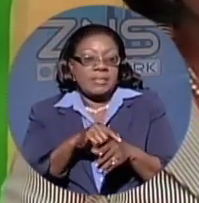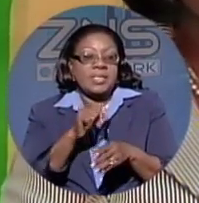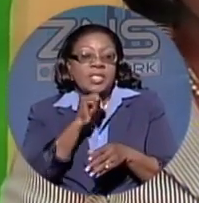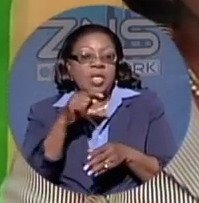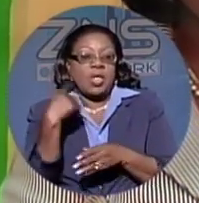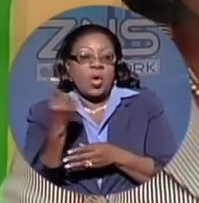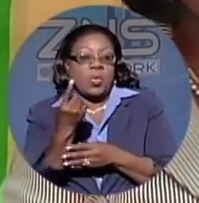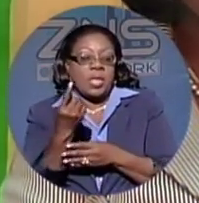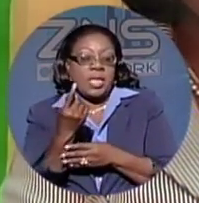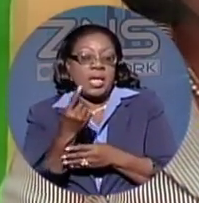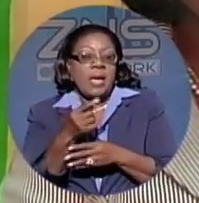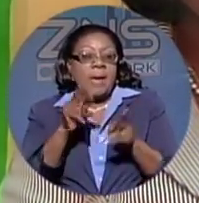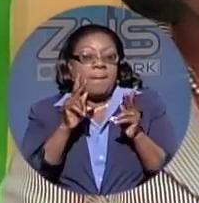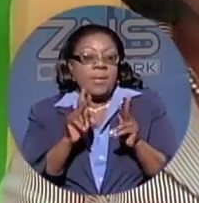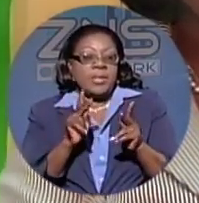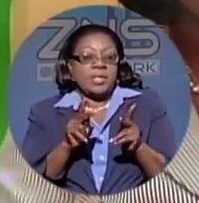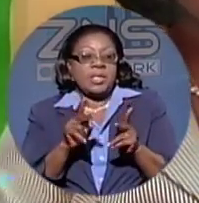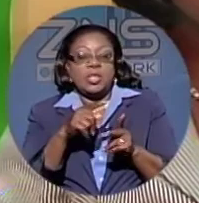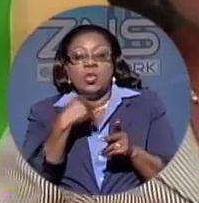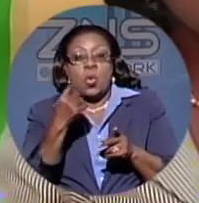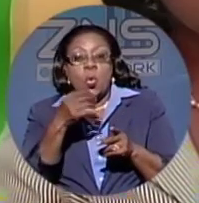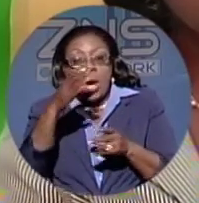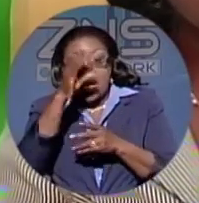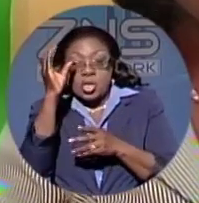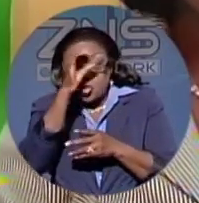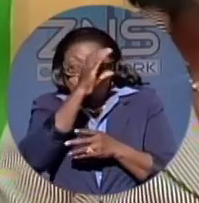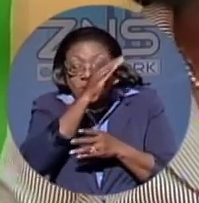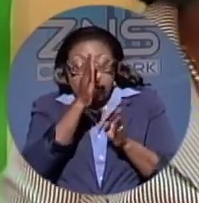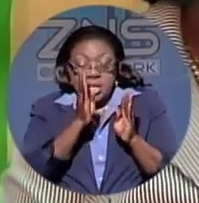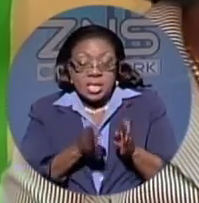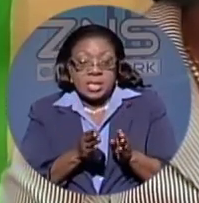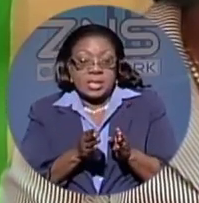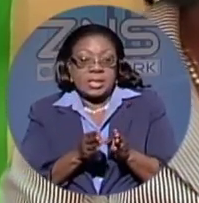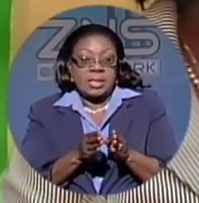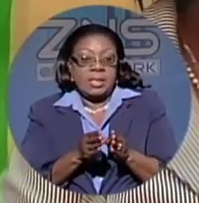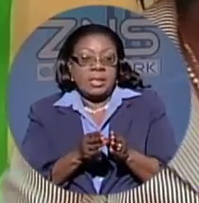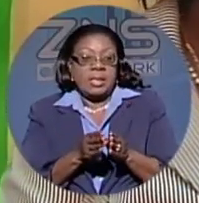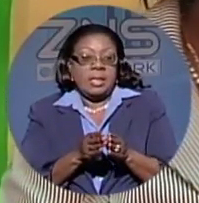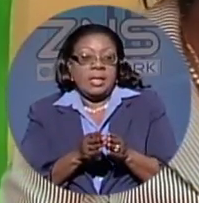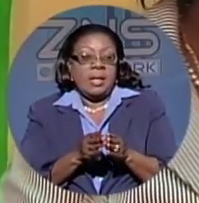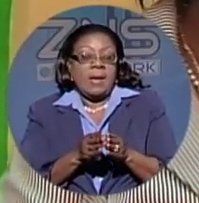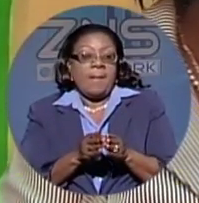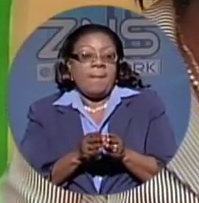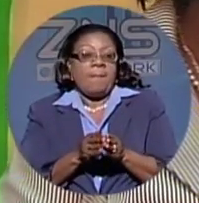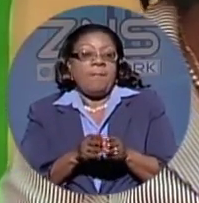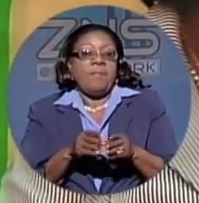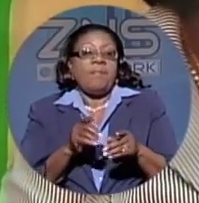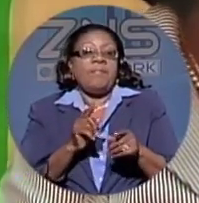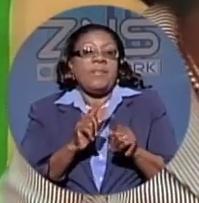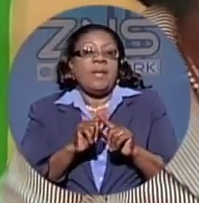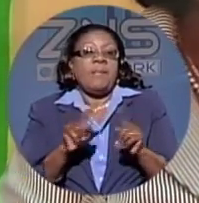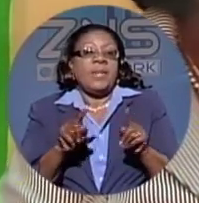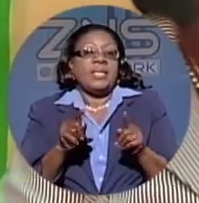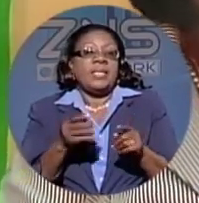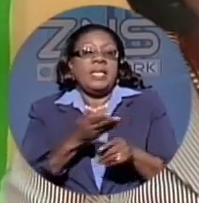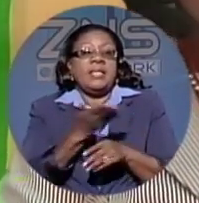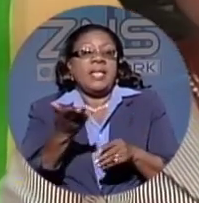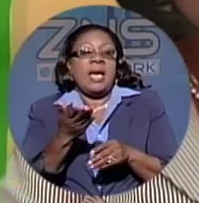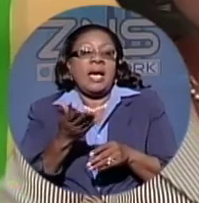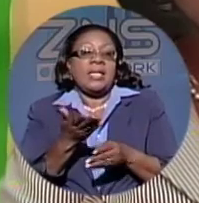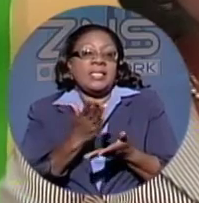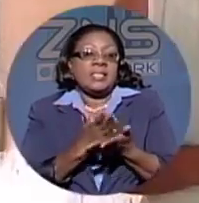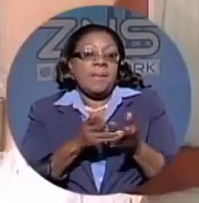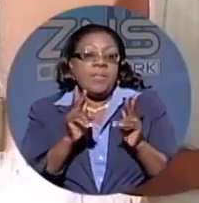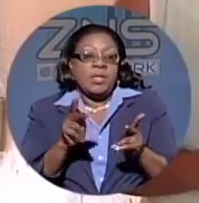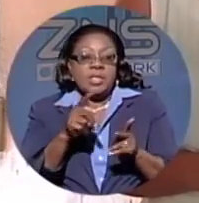only persons who are strangers. We repeatedly talk to them even about persons who might be familiar